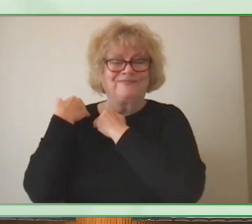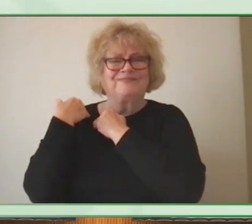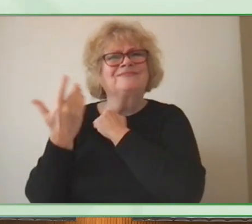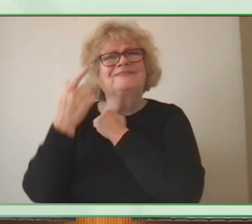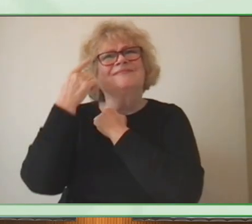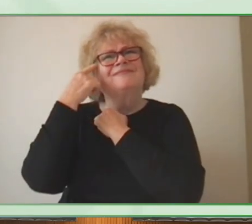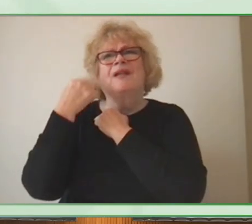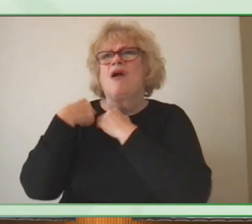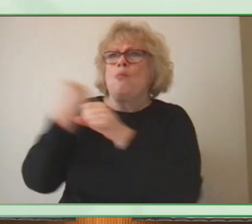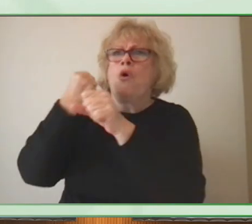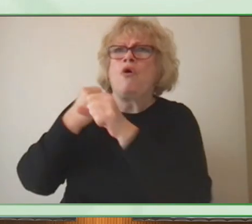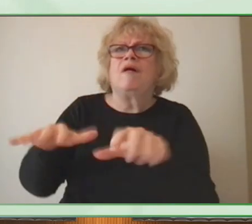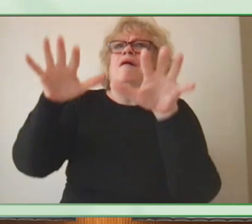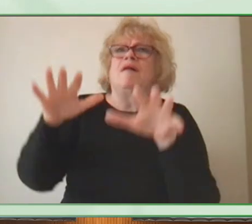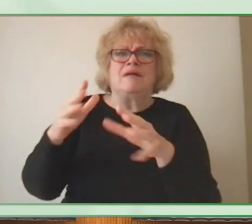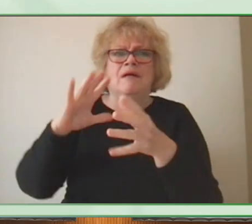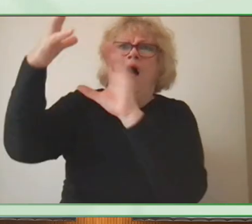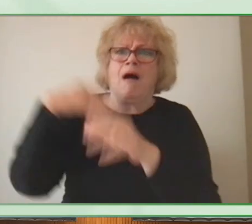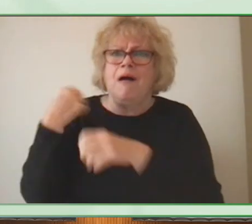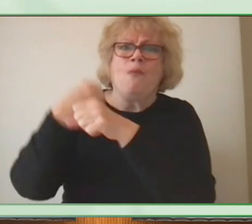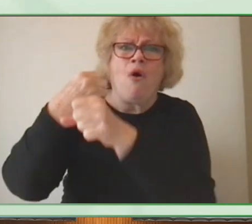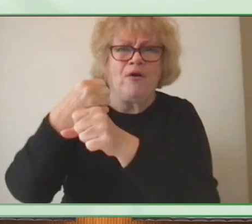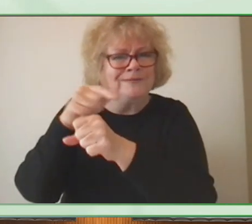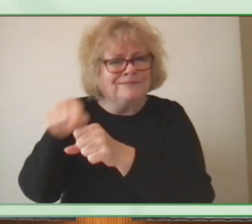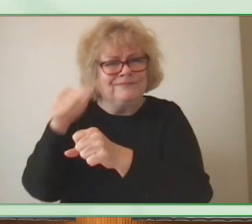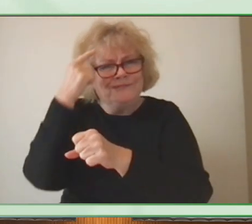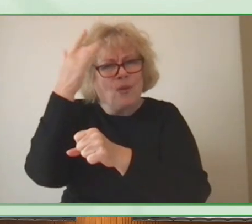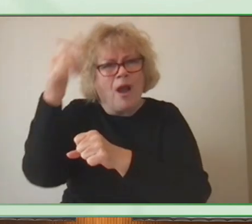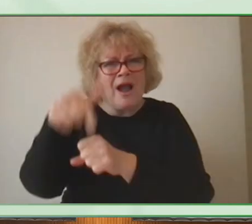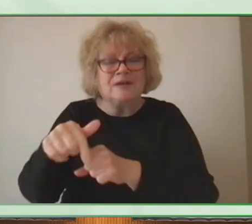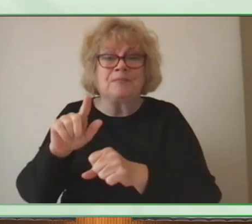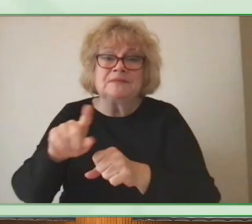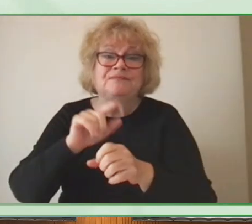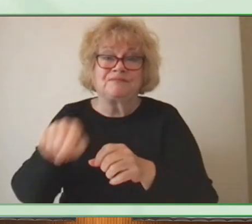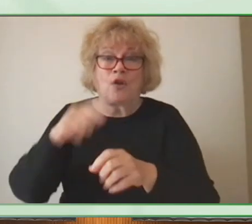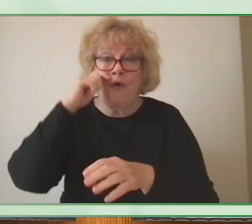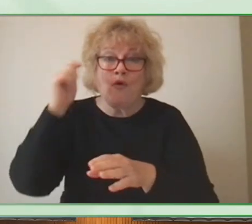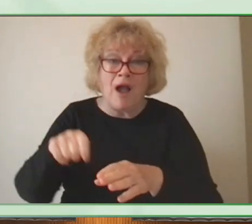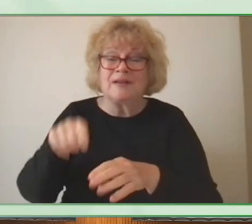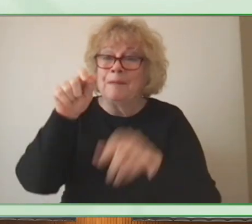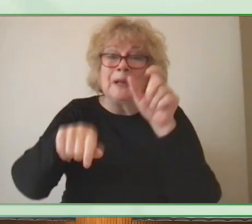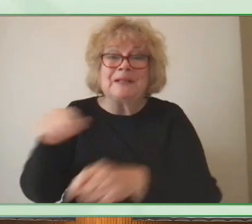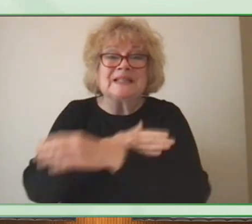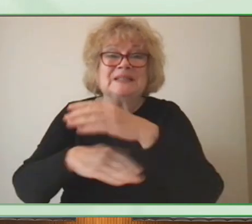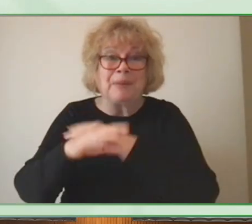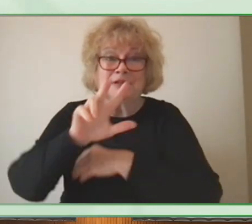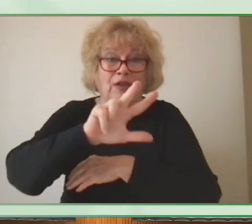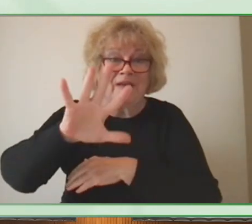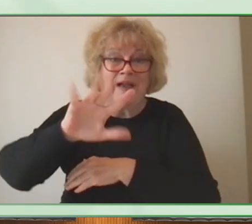not general contribution of services or humanitarian support. It is about individualized